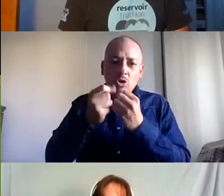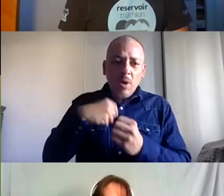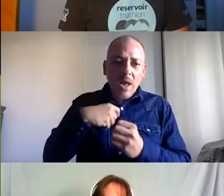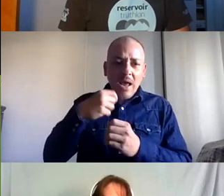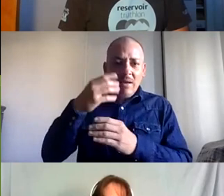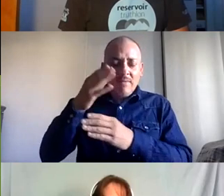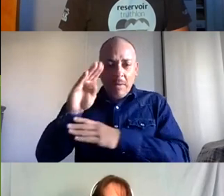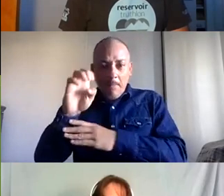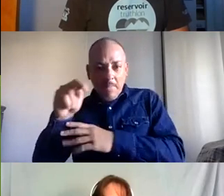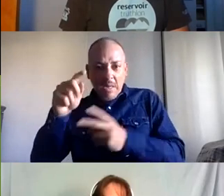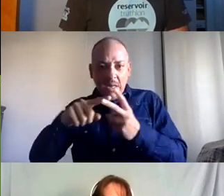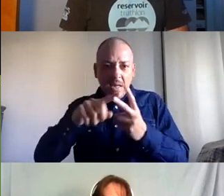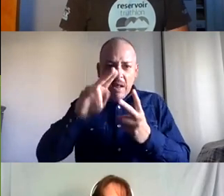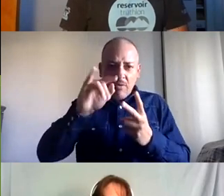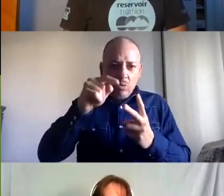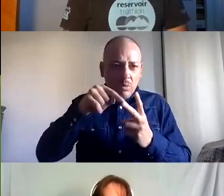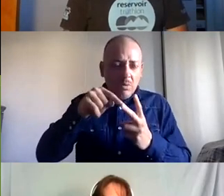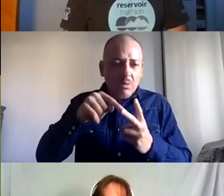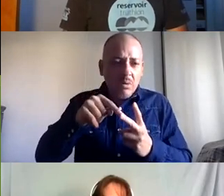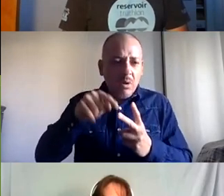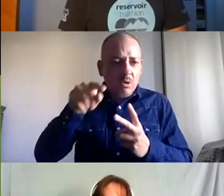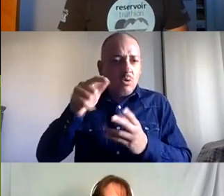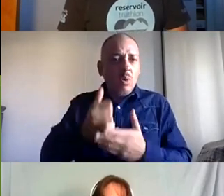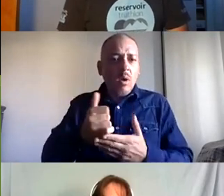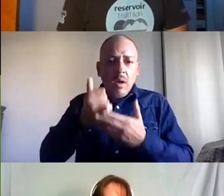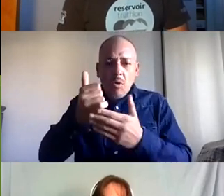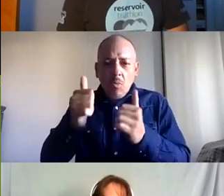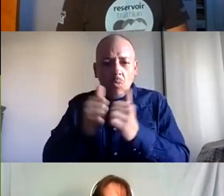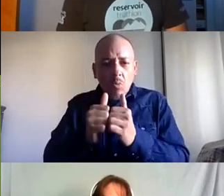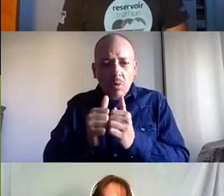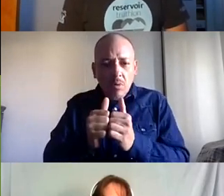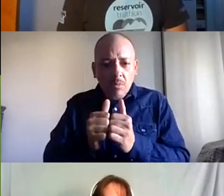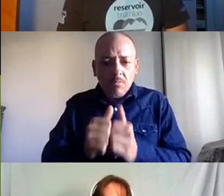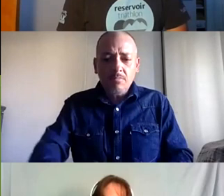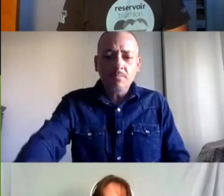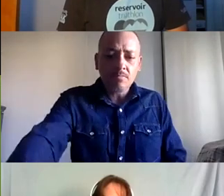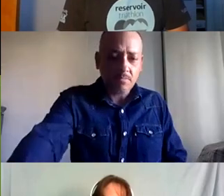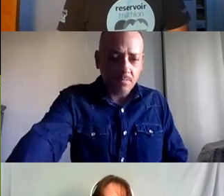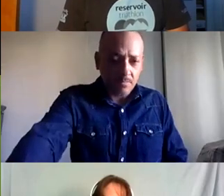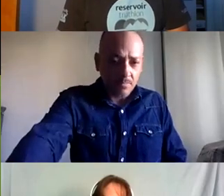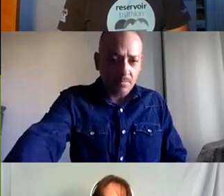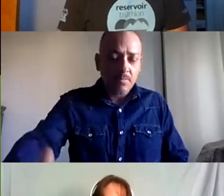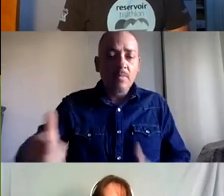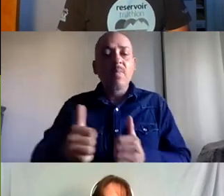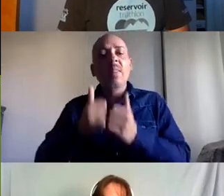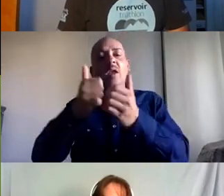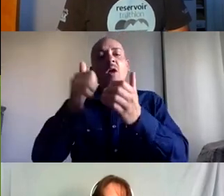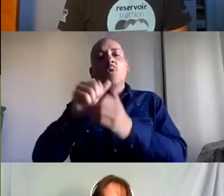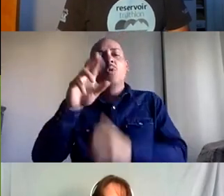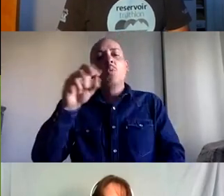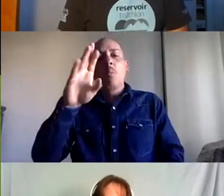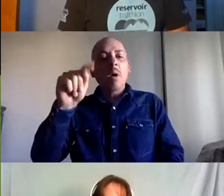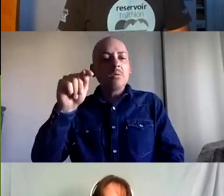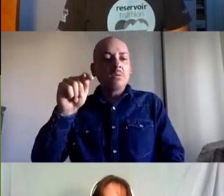a unit variance. This helps with kind of robust training. And